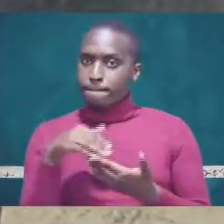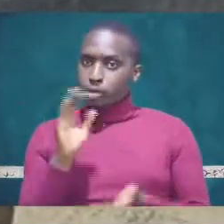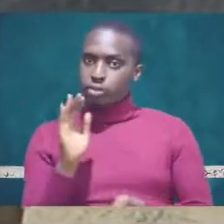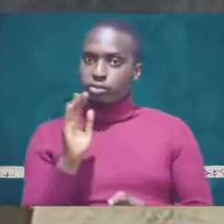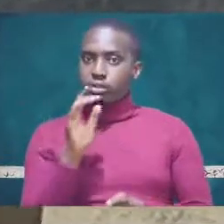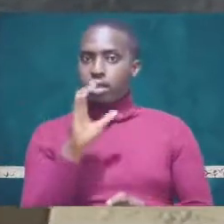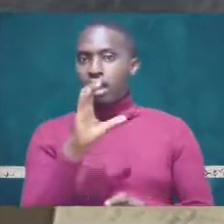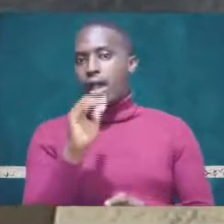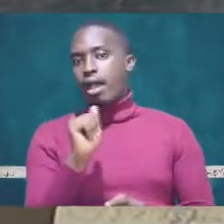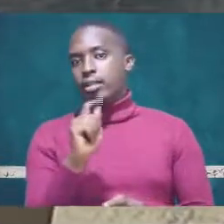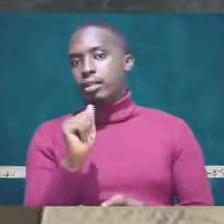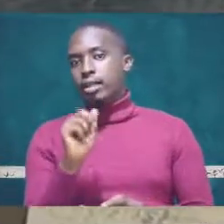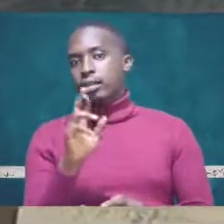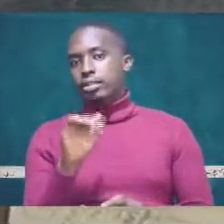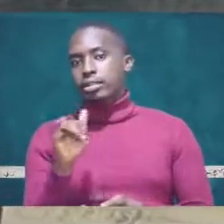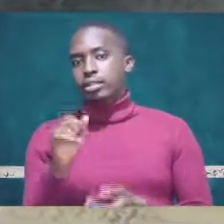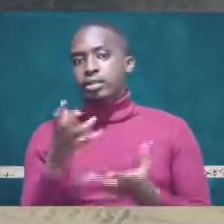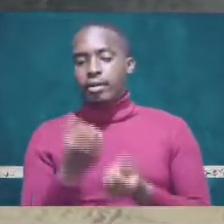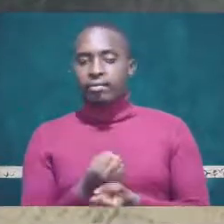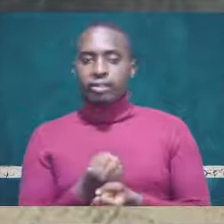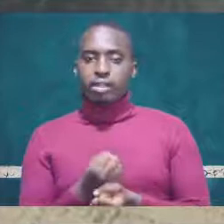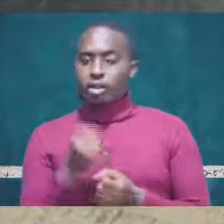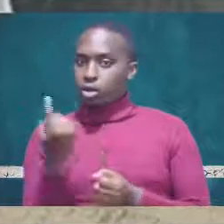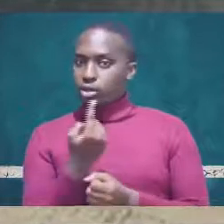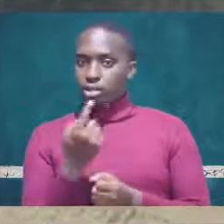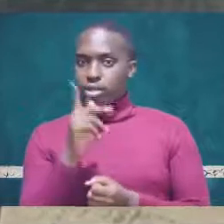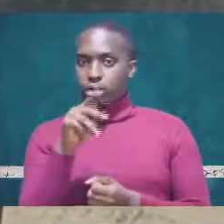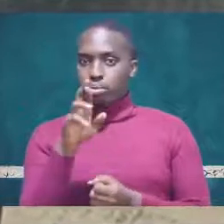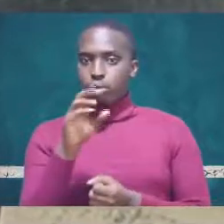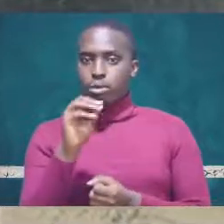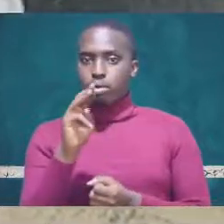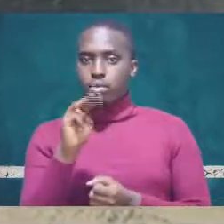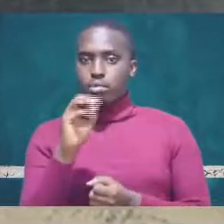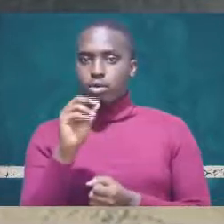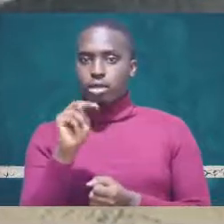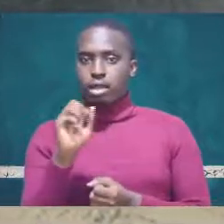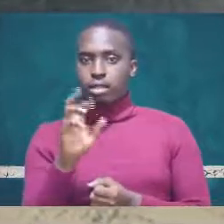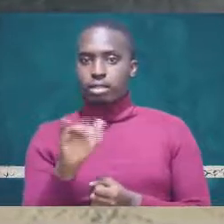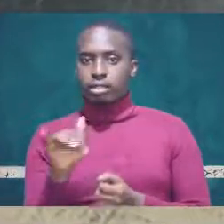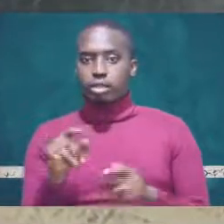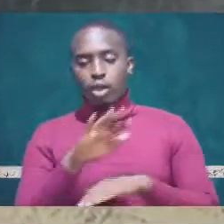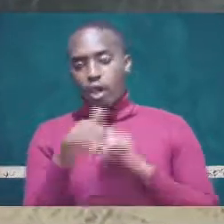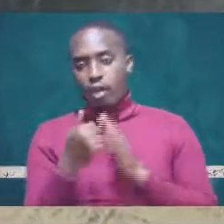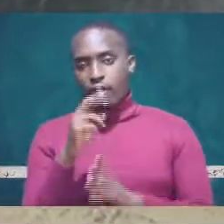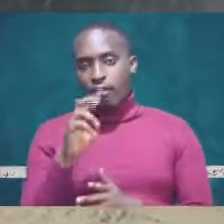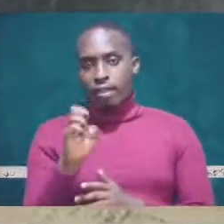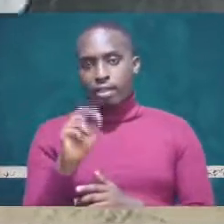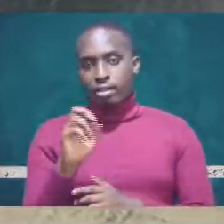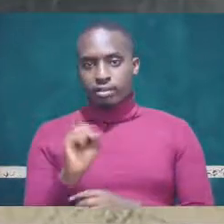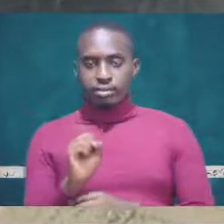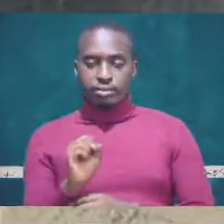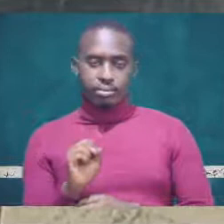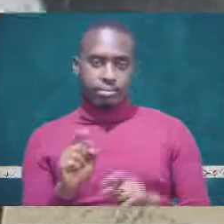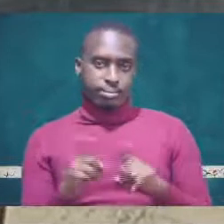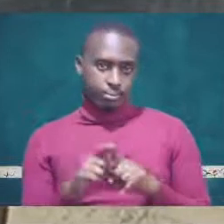of the arteries, they carry oxygenated blood, except the pulmonary artery. All veins, they carry the oxygenated blood,